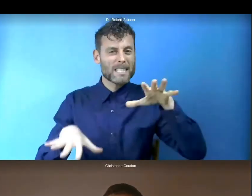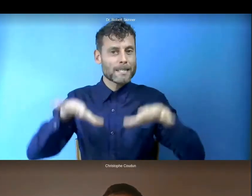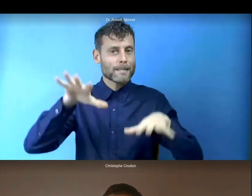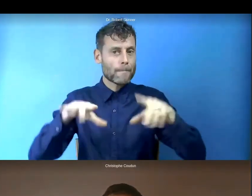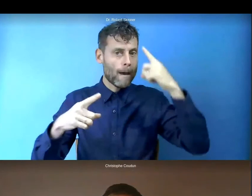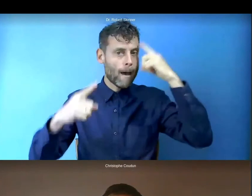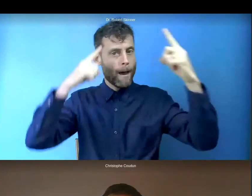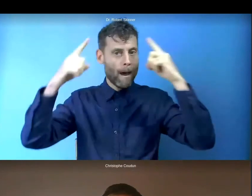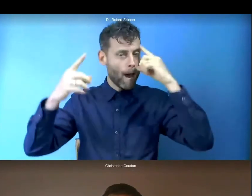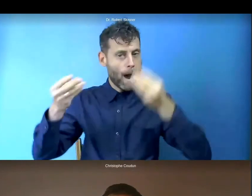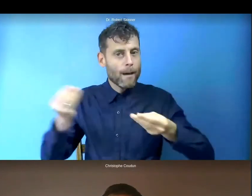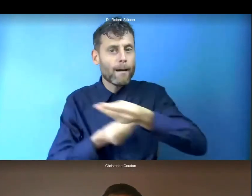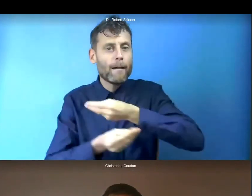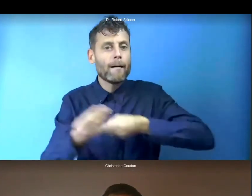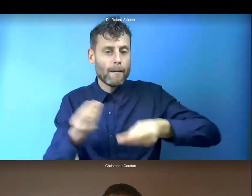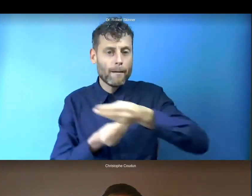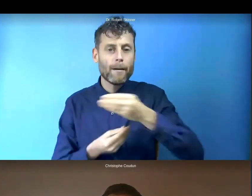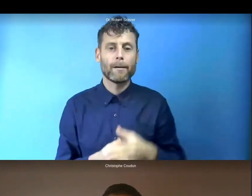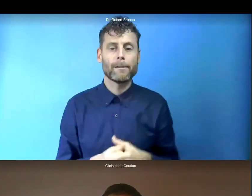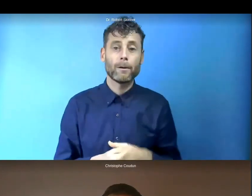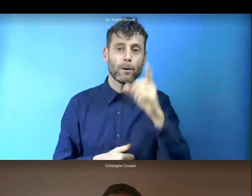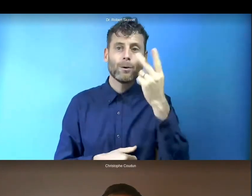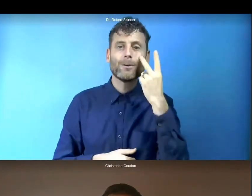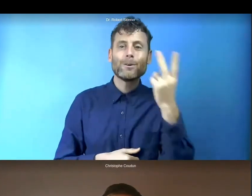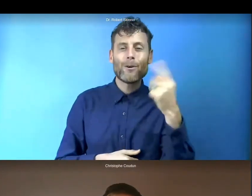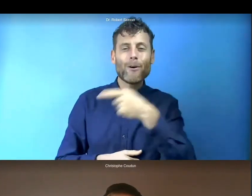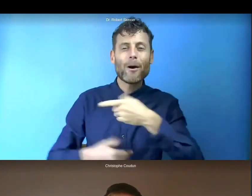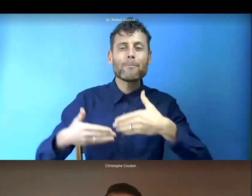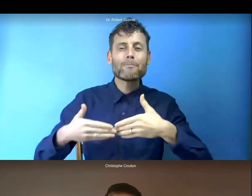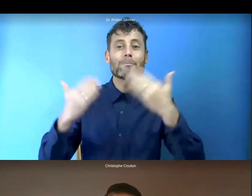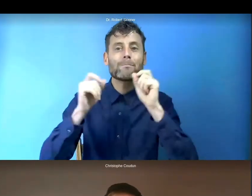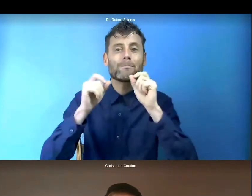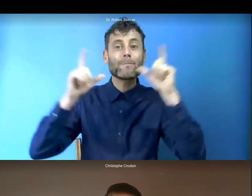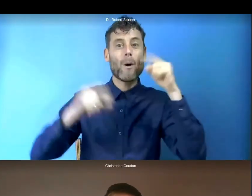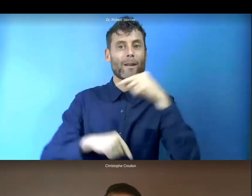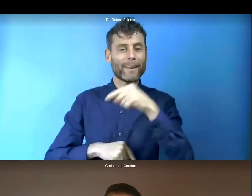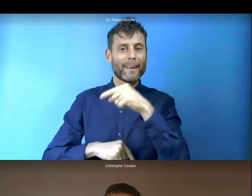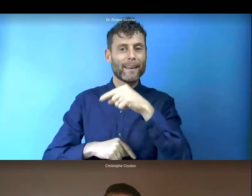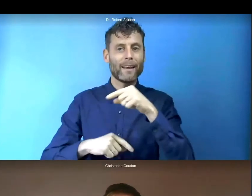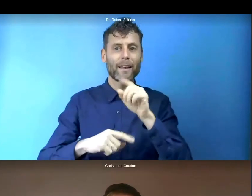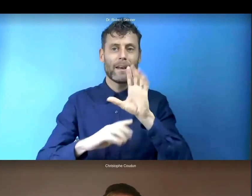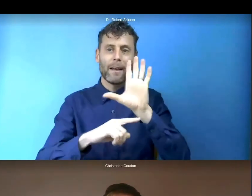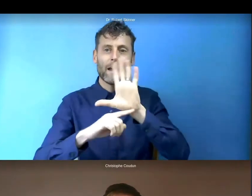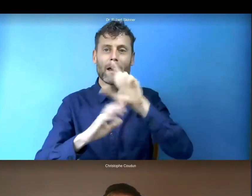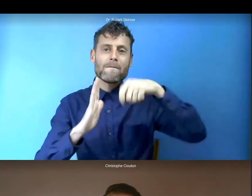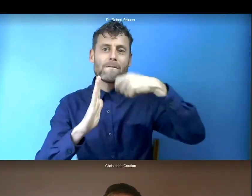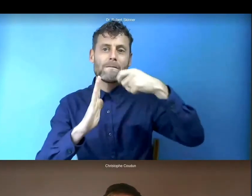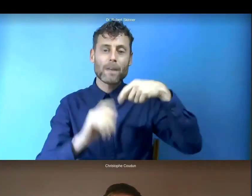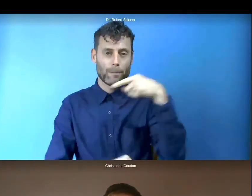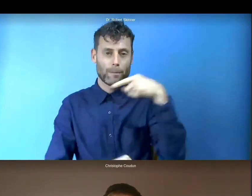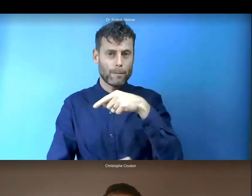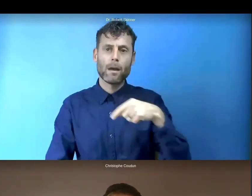that we saw this morning, in this morning's video, the environmental sustainability is a golden thread throughout the